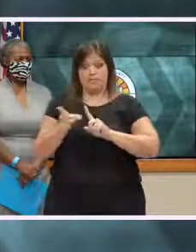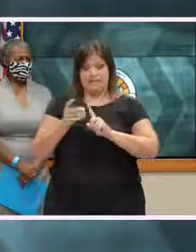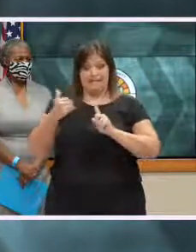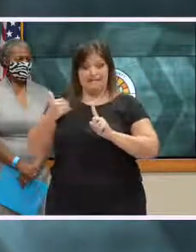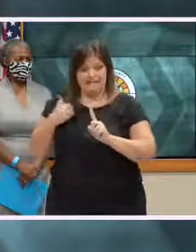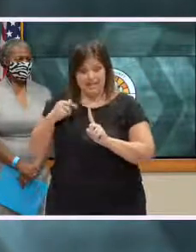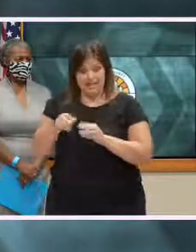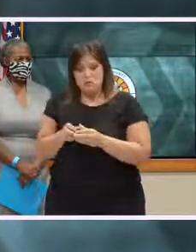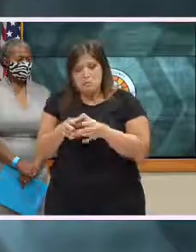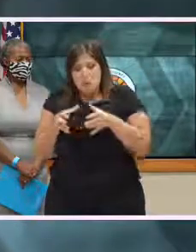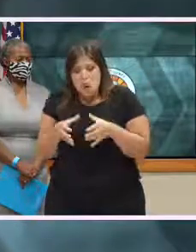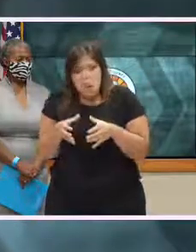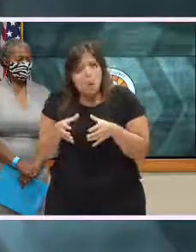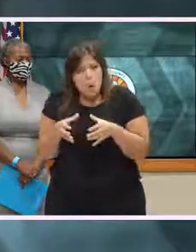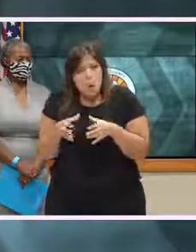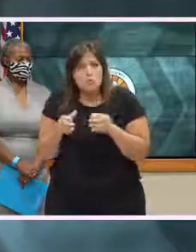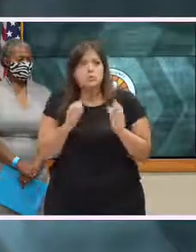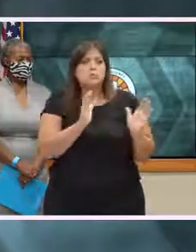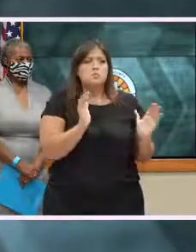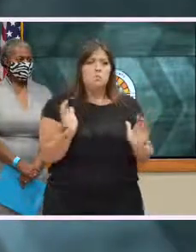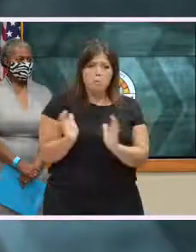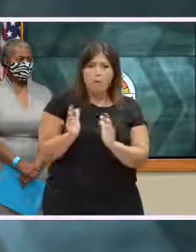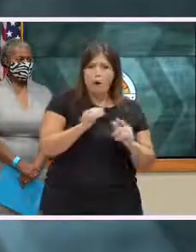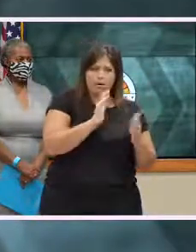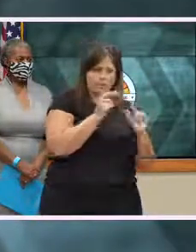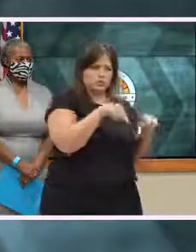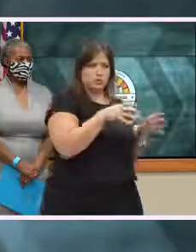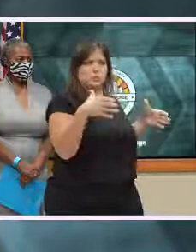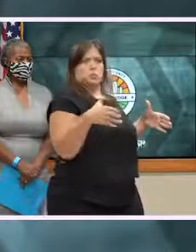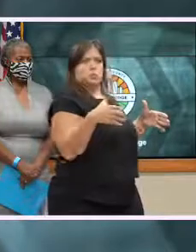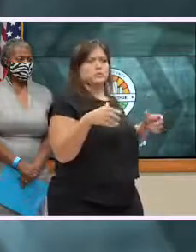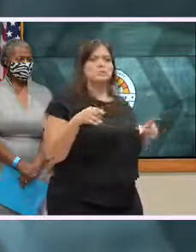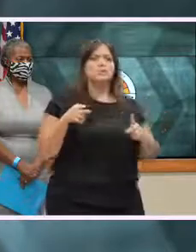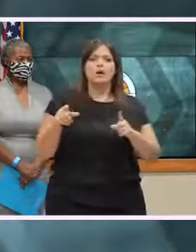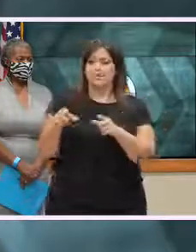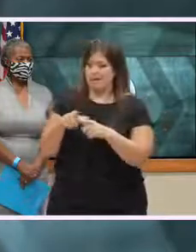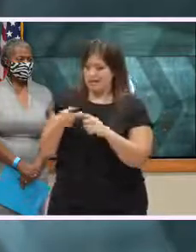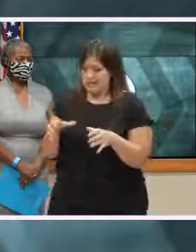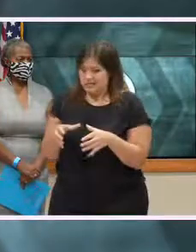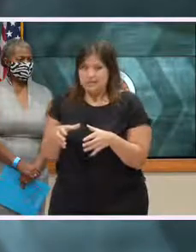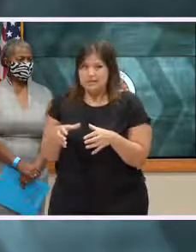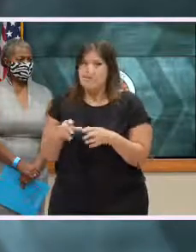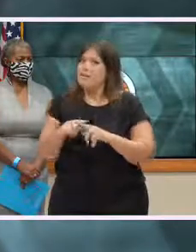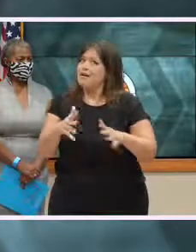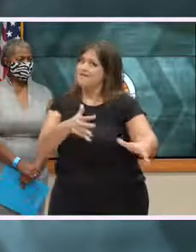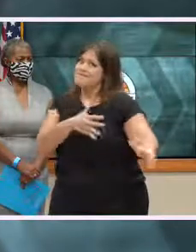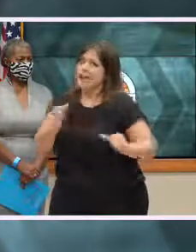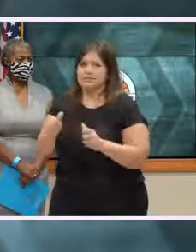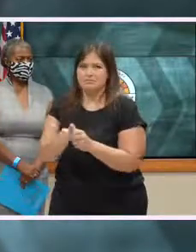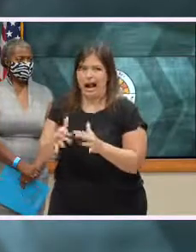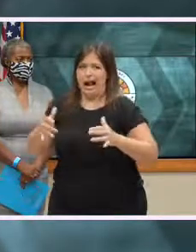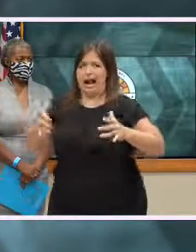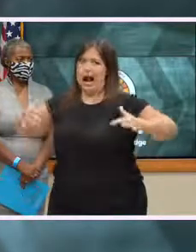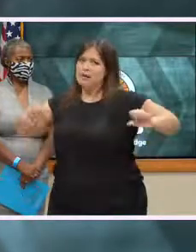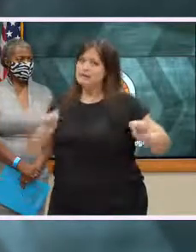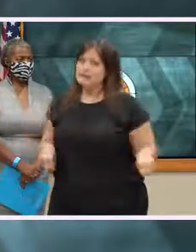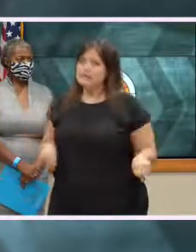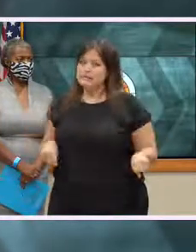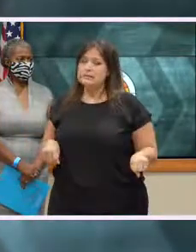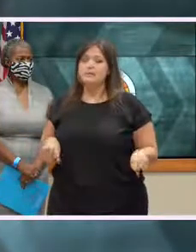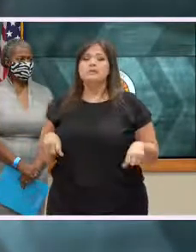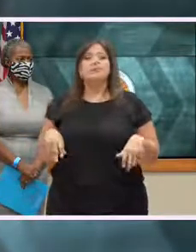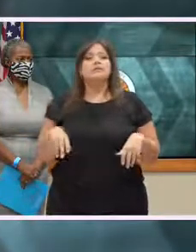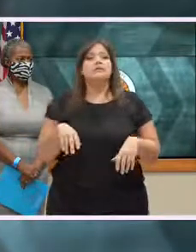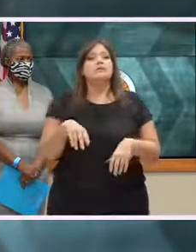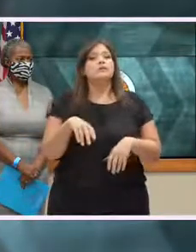of acceleration, you very, very quickly get to concerning numbers. Even if the peak is lower than